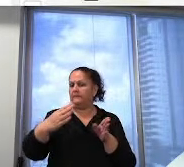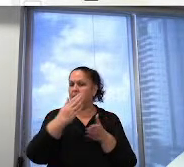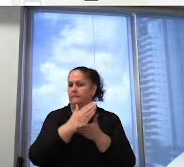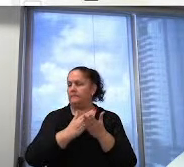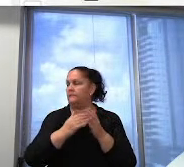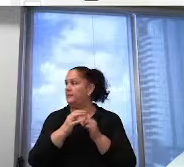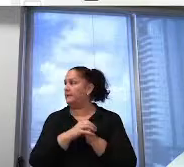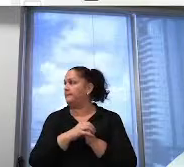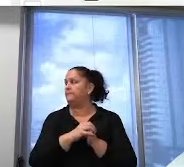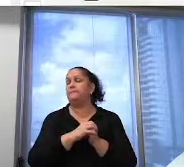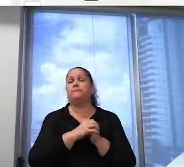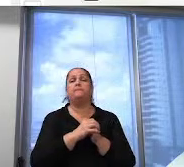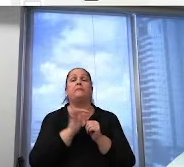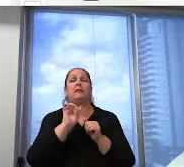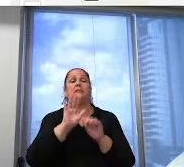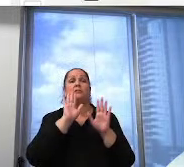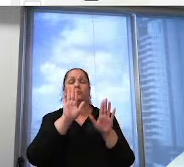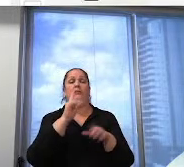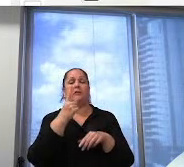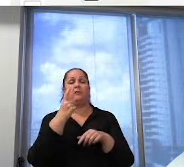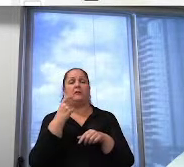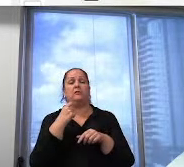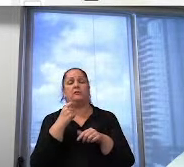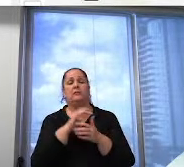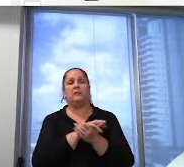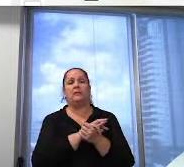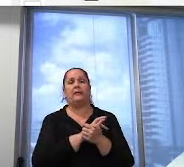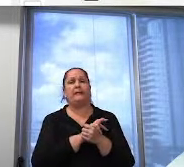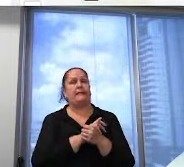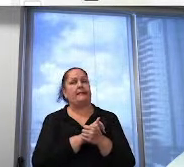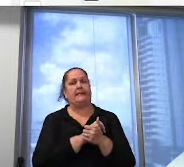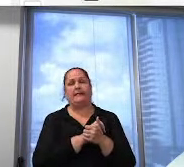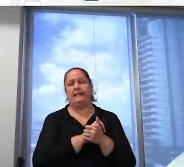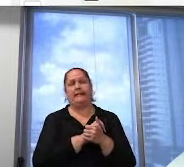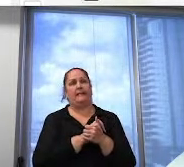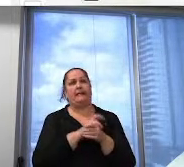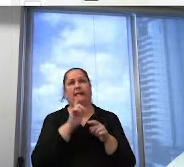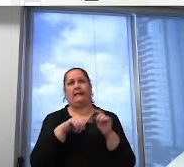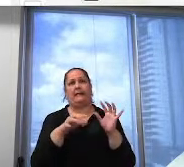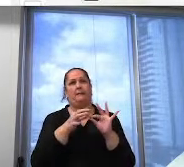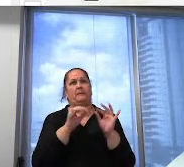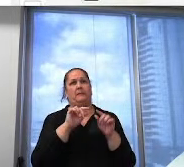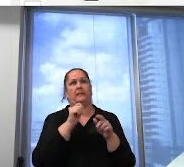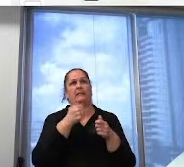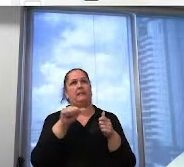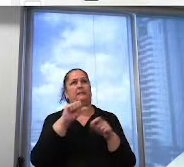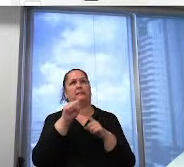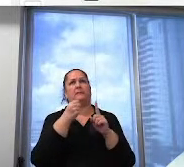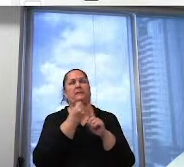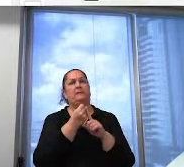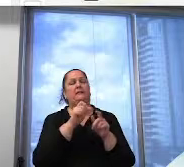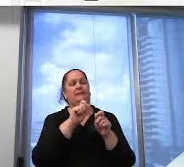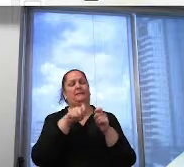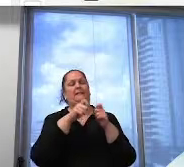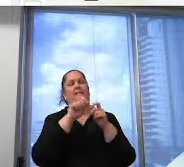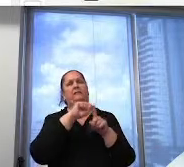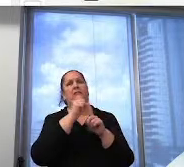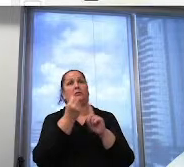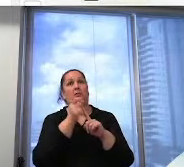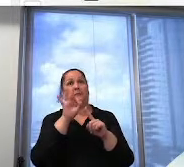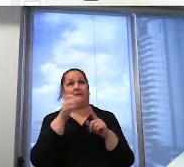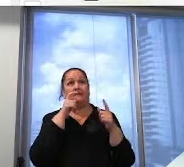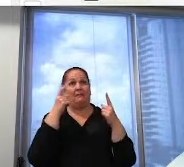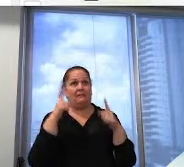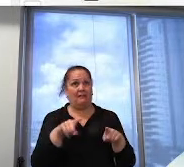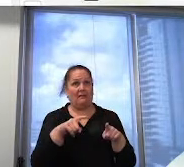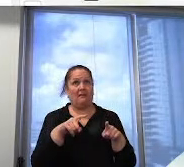segment? It's a great question. I can't speak to any particular case, but in the event